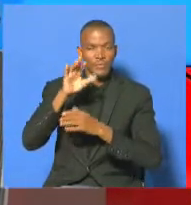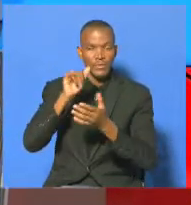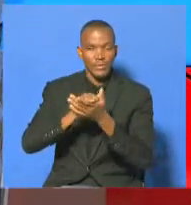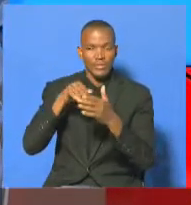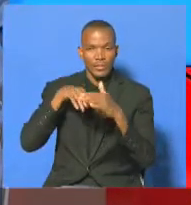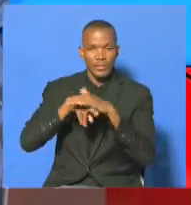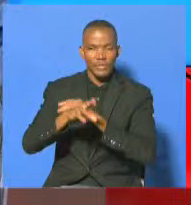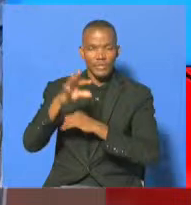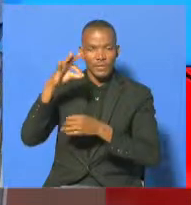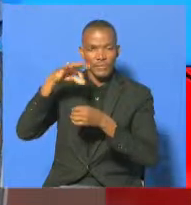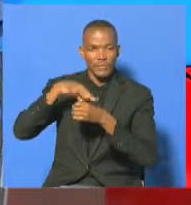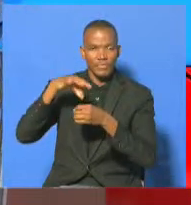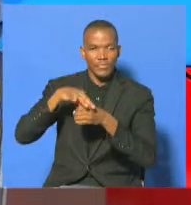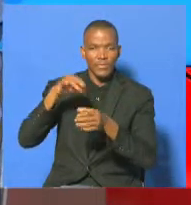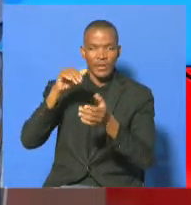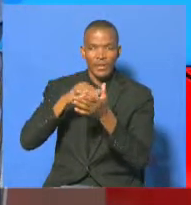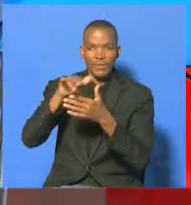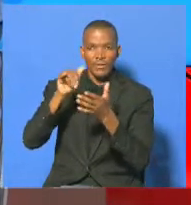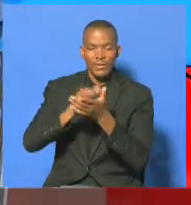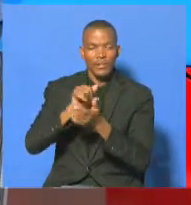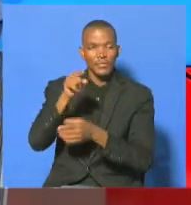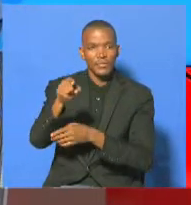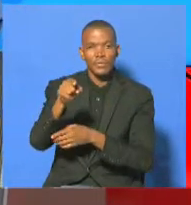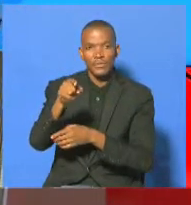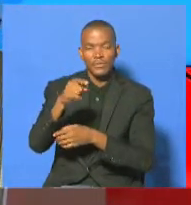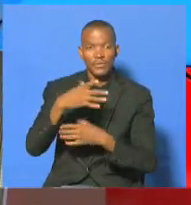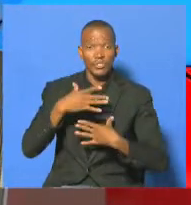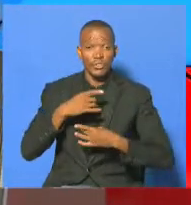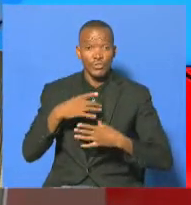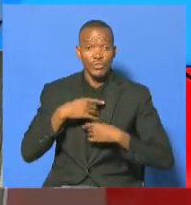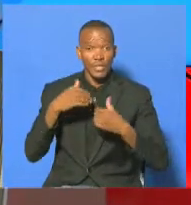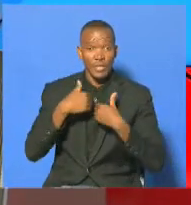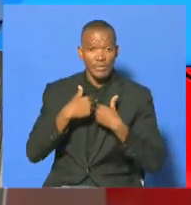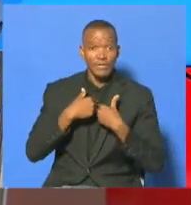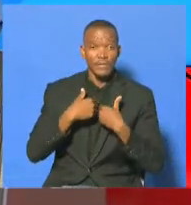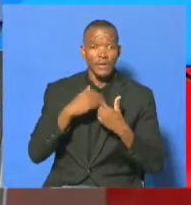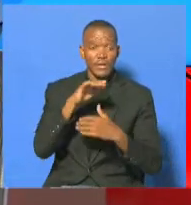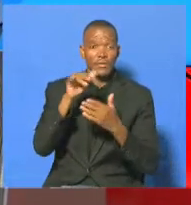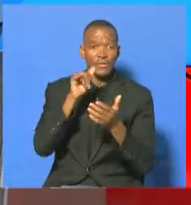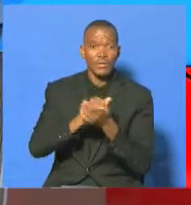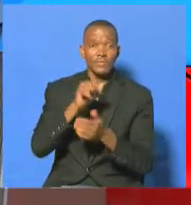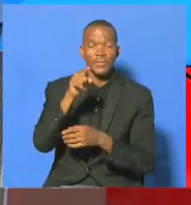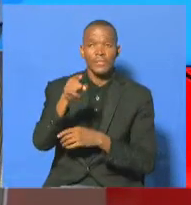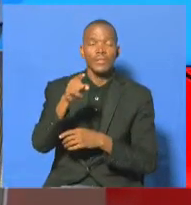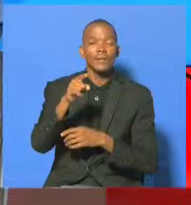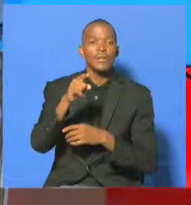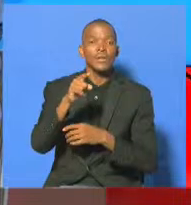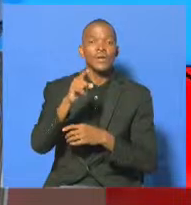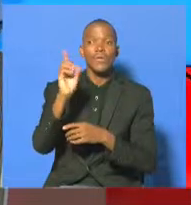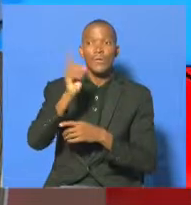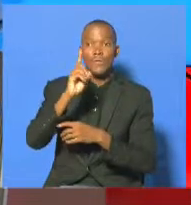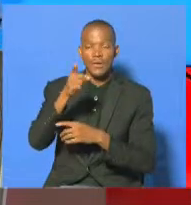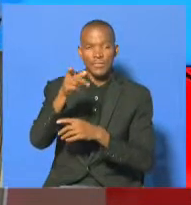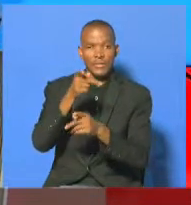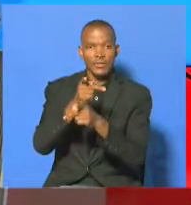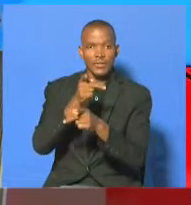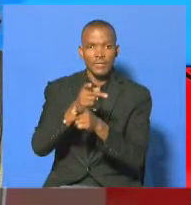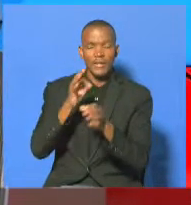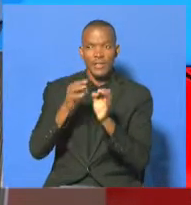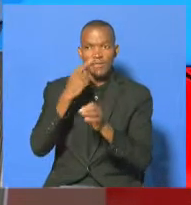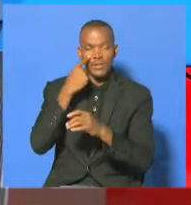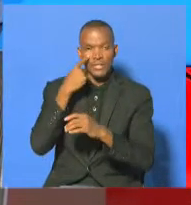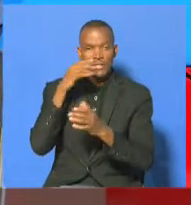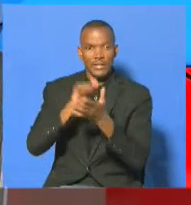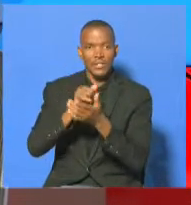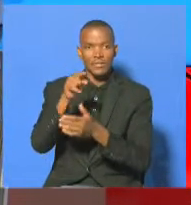thopo kana o pele bona le khathego a ye go kumela buka ye kwa eta bo e bilwe teng me ga e go kumela jana